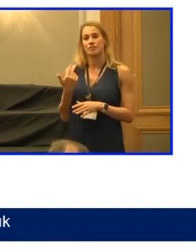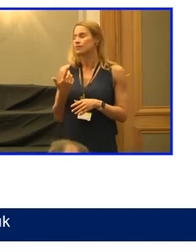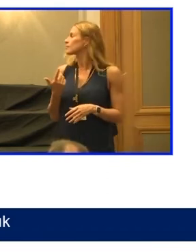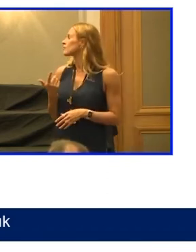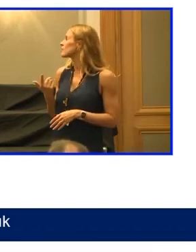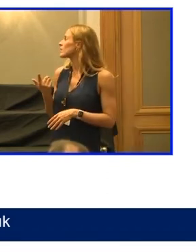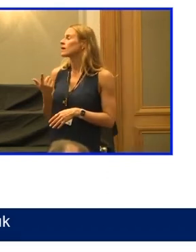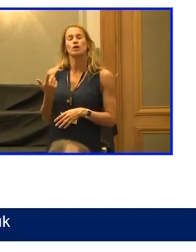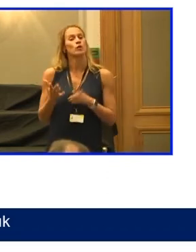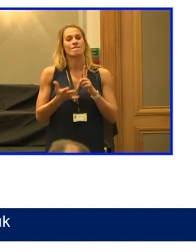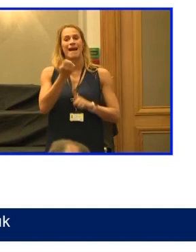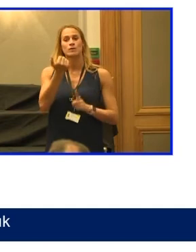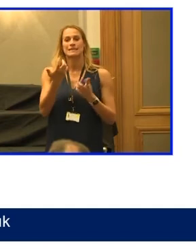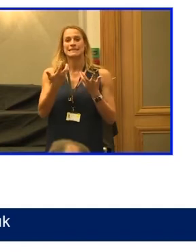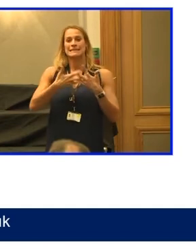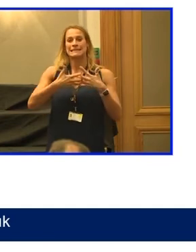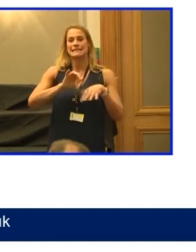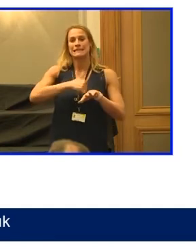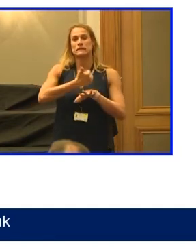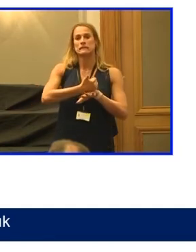settings on the screen,